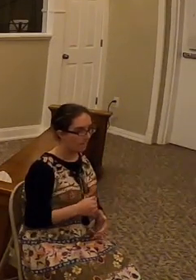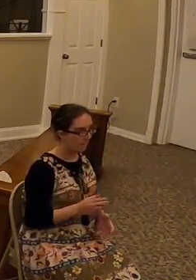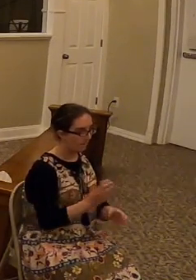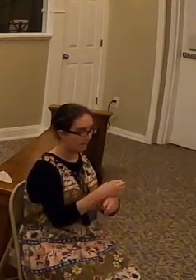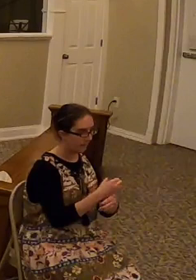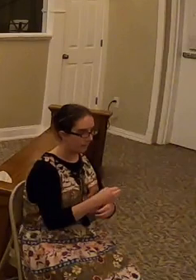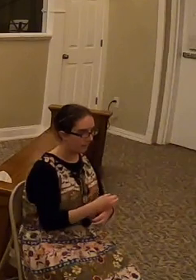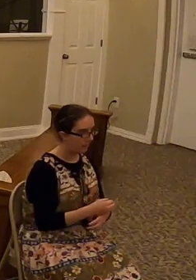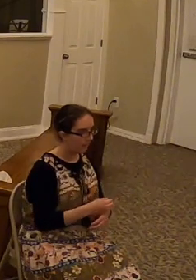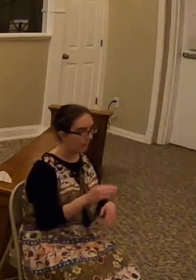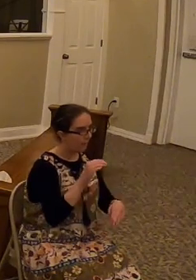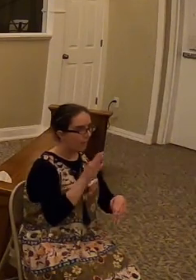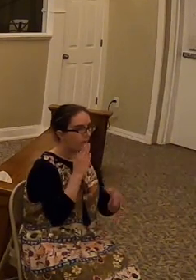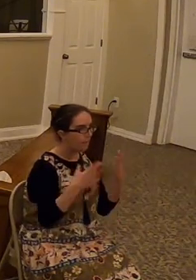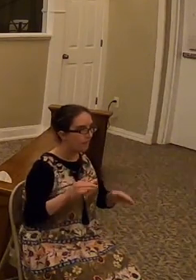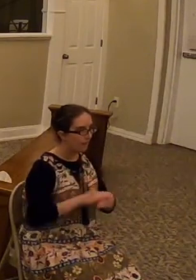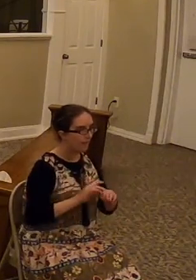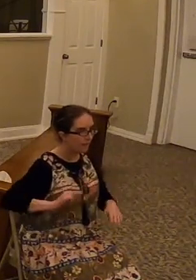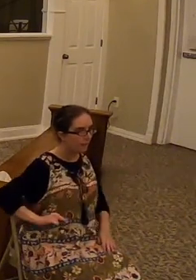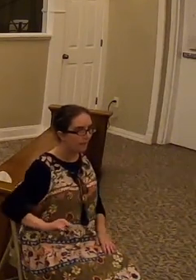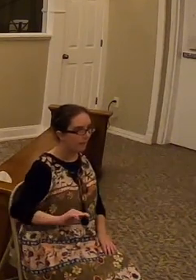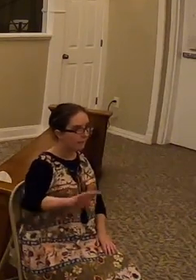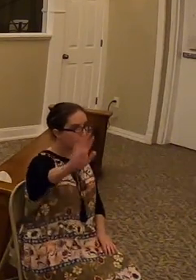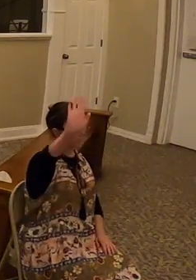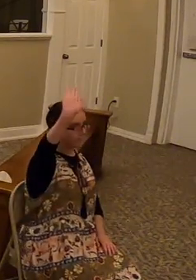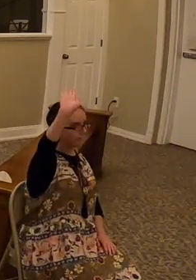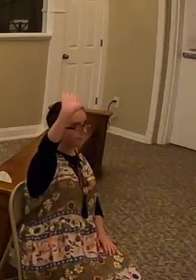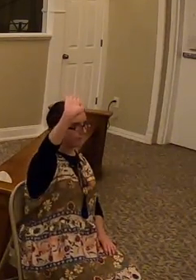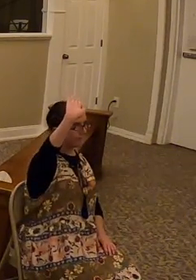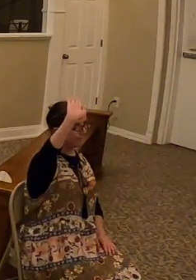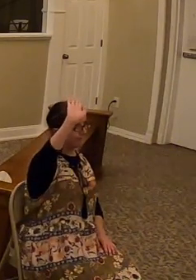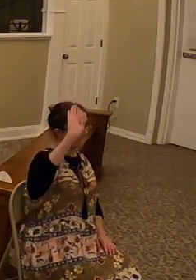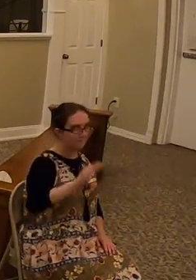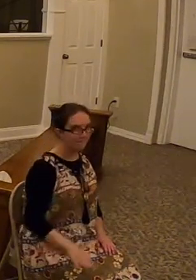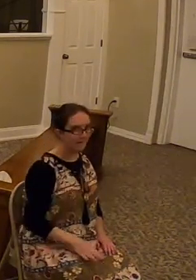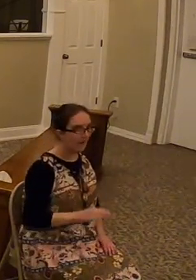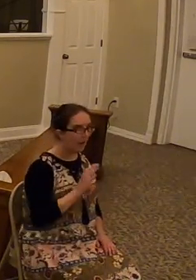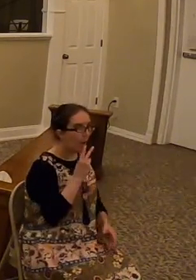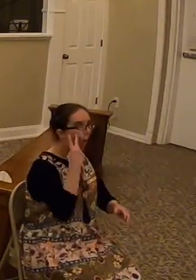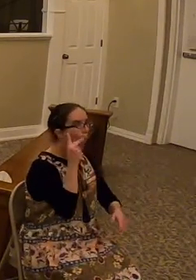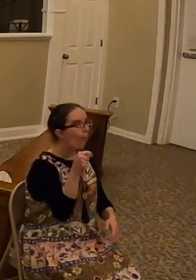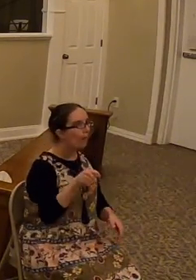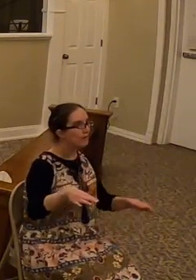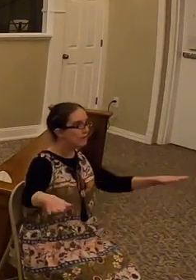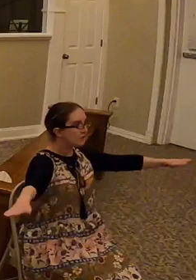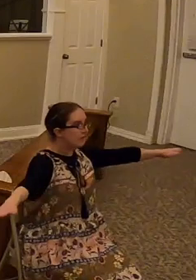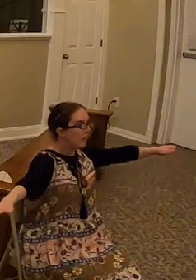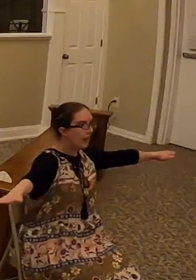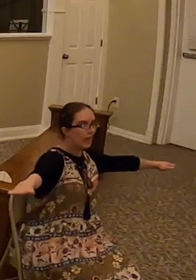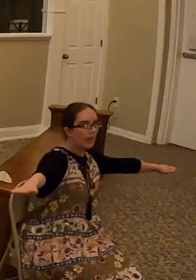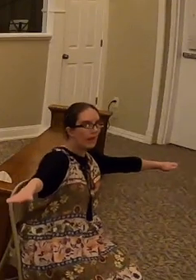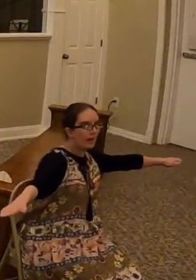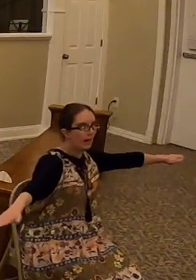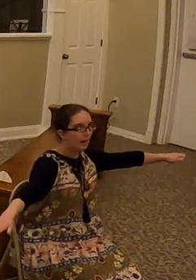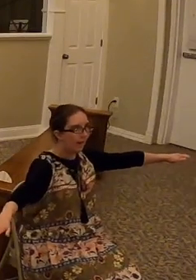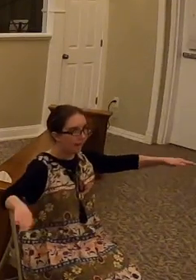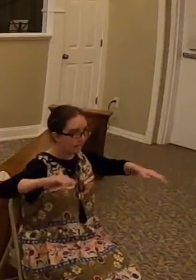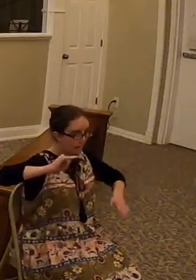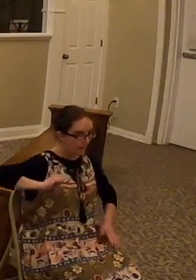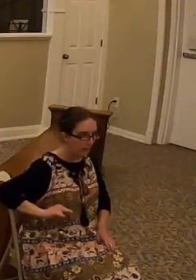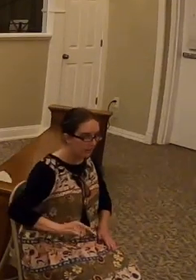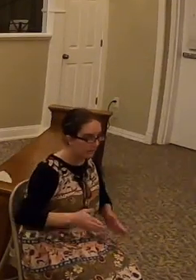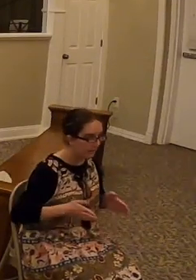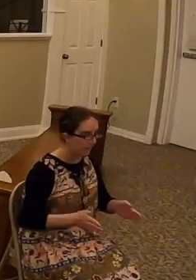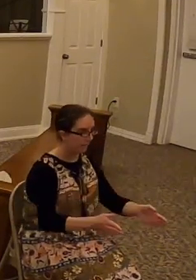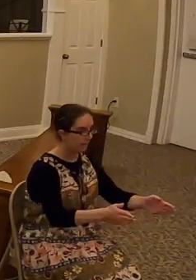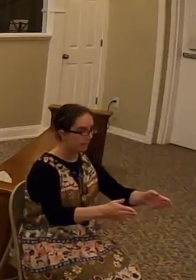thus creating lift. You ever been on an airplane? Anybody ever been flew? Yeah. Have you ever watched the airplane as he's taxiing down the